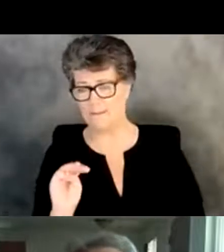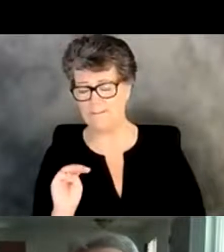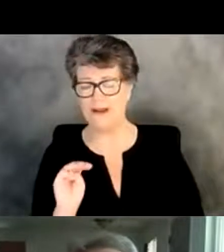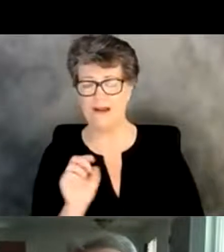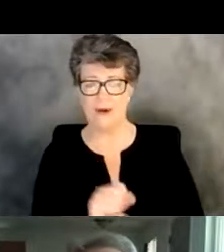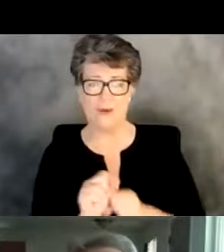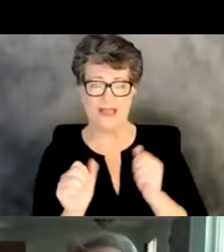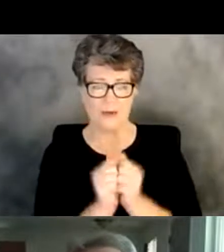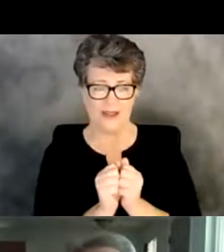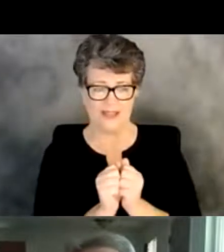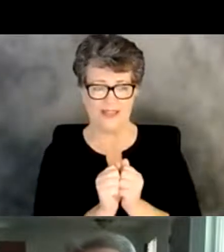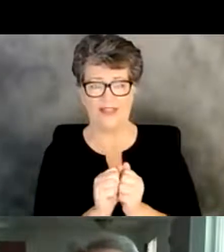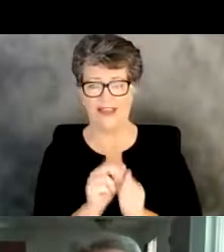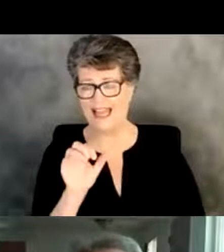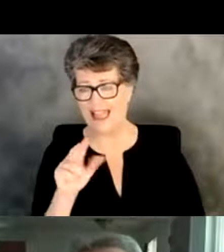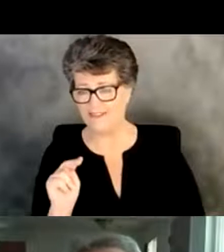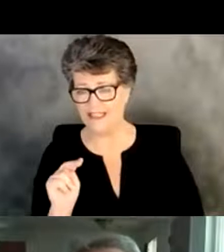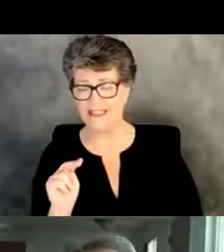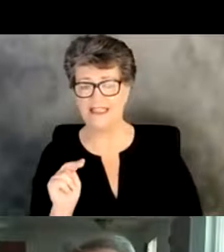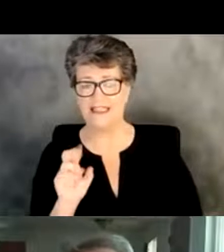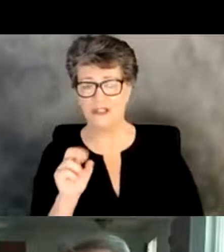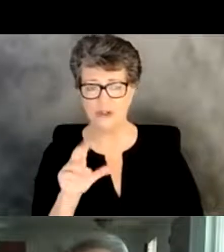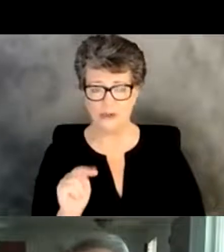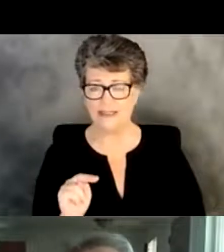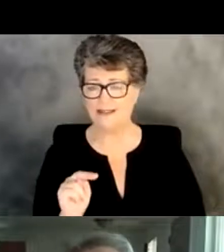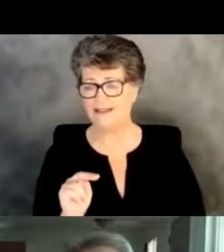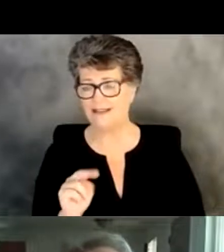with Kevin Pernival, Susan,